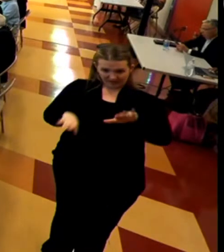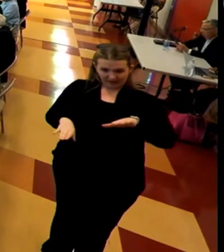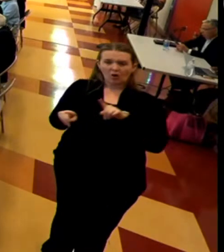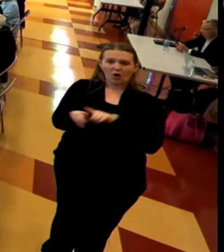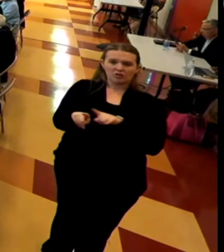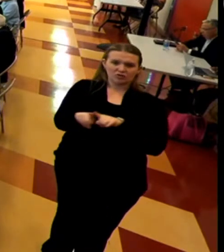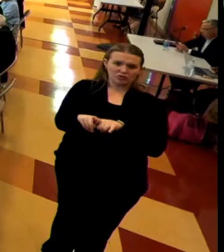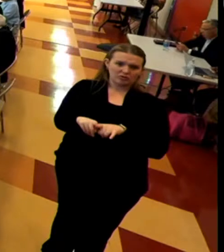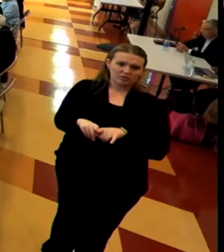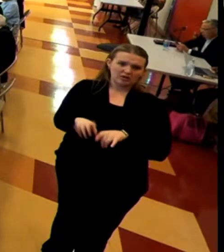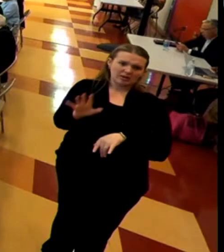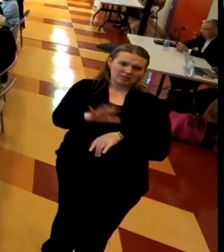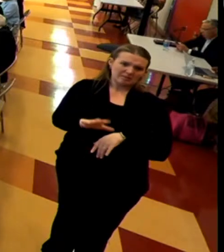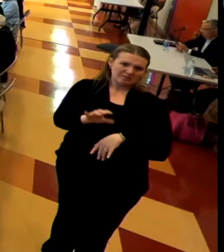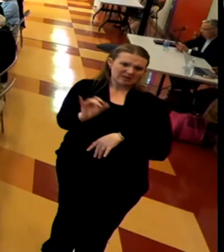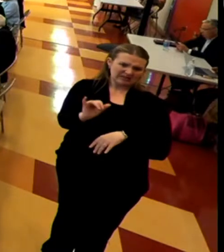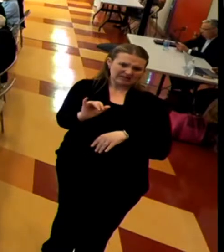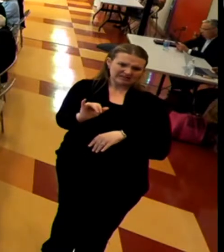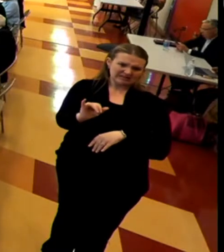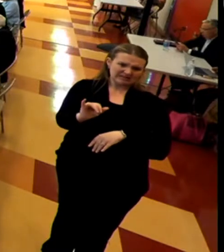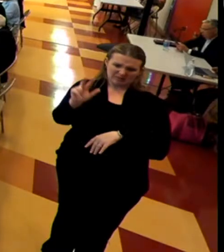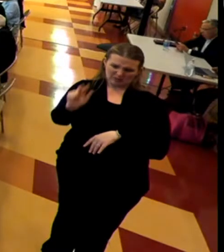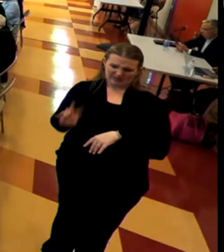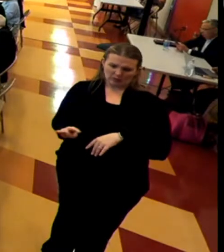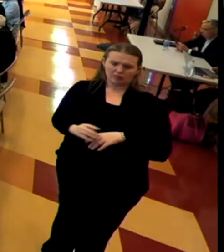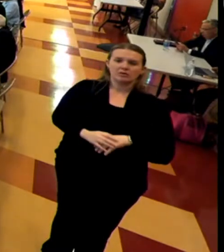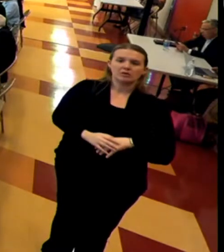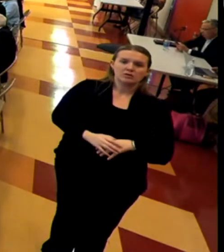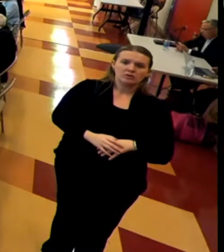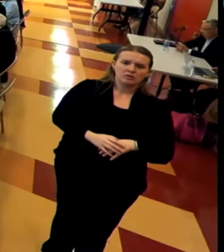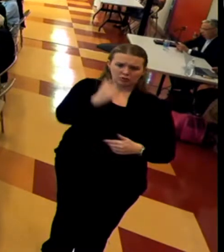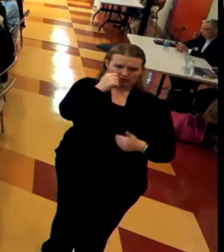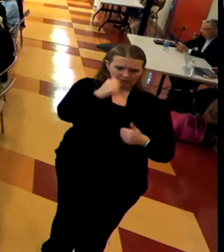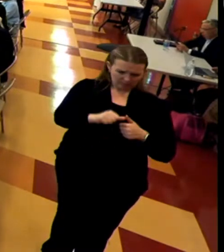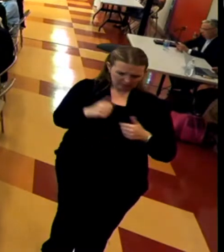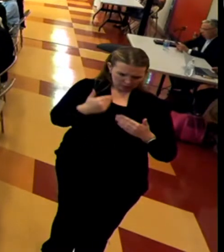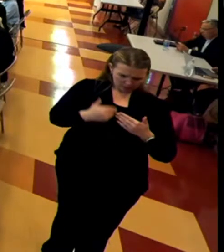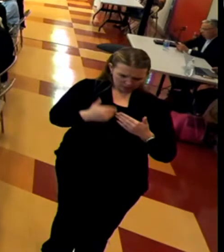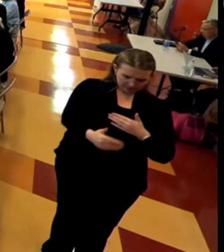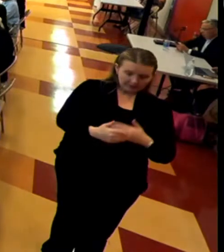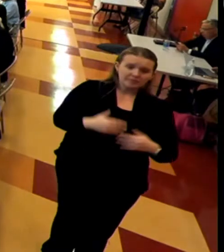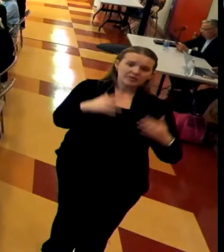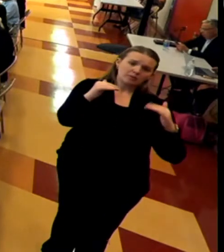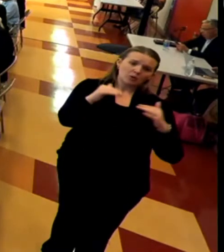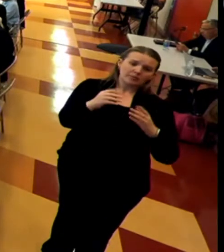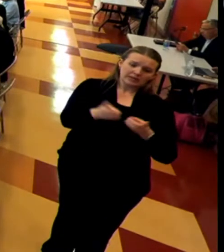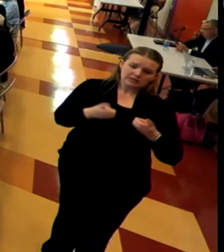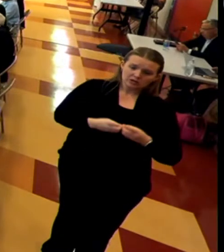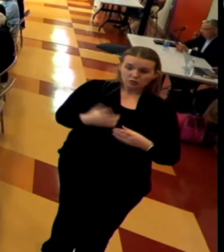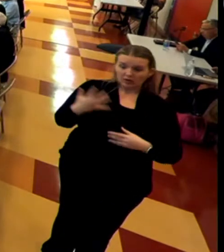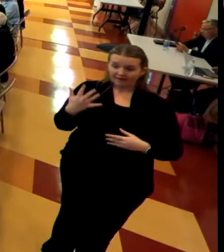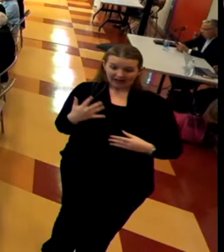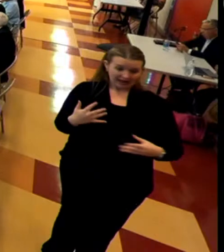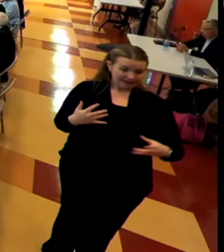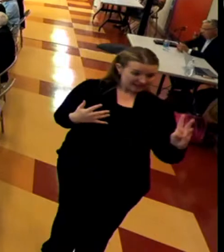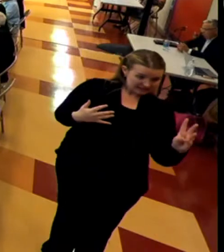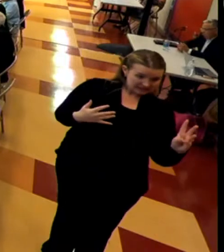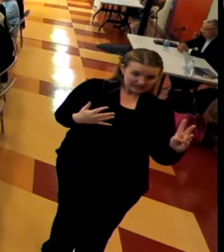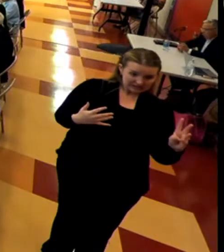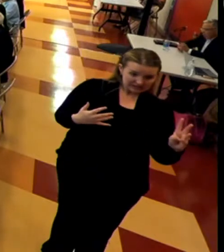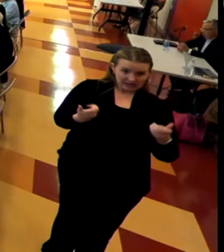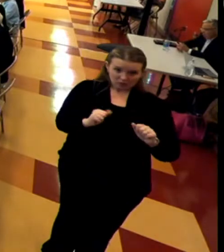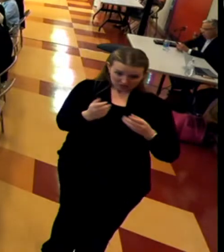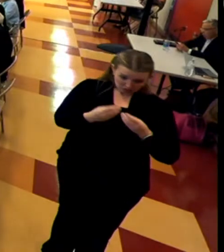pretty much the same ratio. So please keep this in mind when you're moving forward. I am hopeful that District 5 and 6 have met and came up with a solution